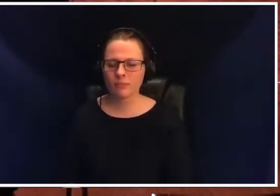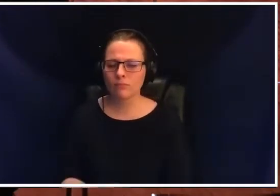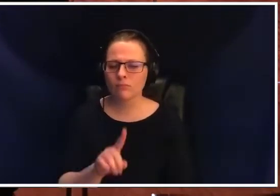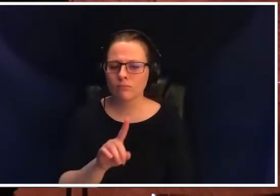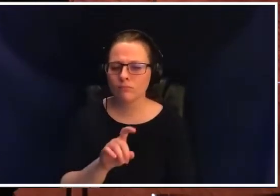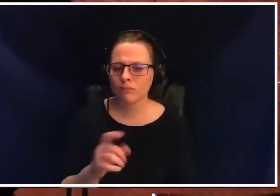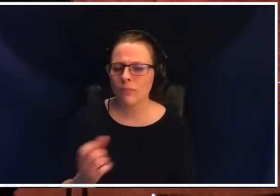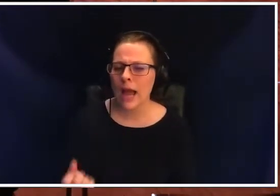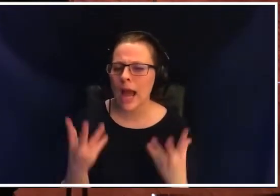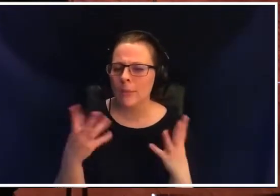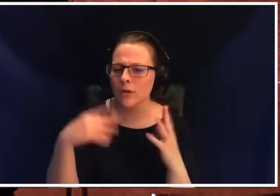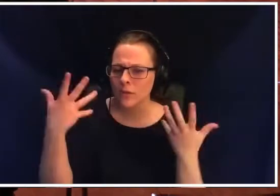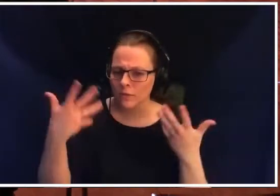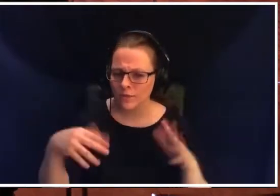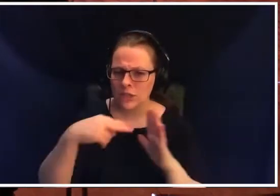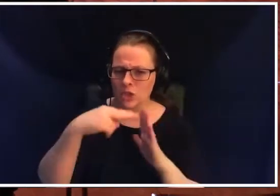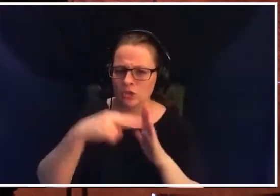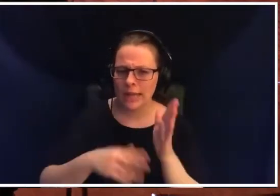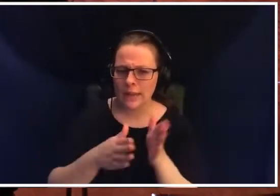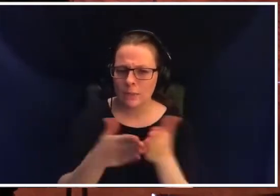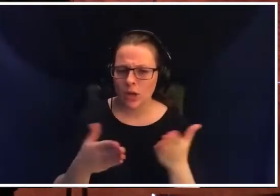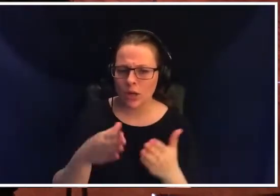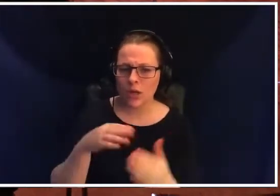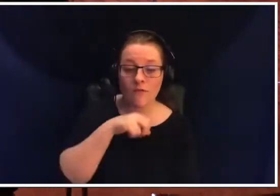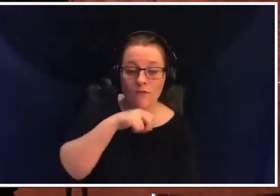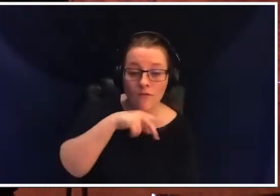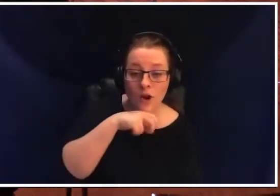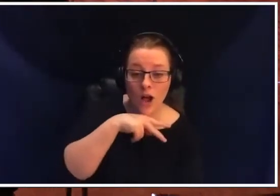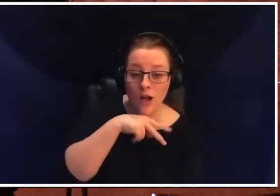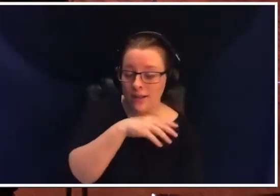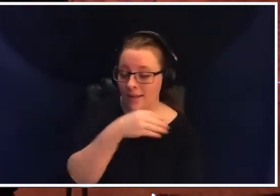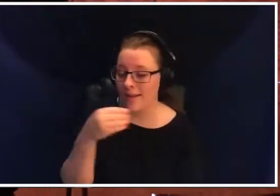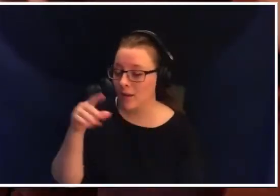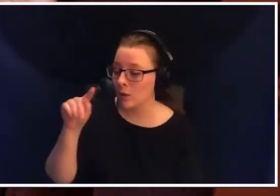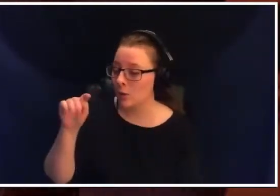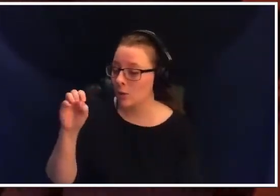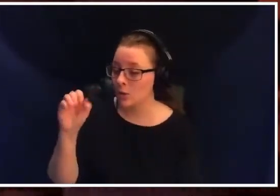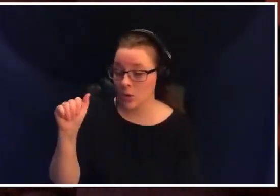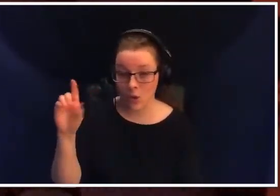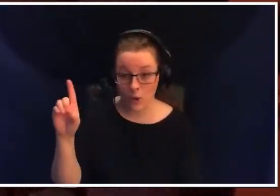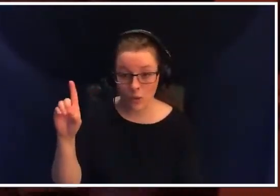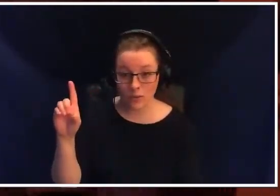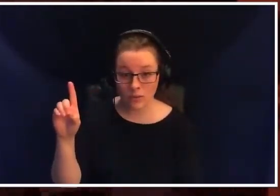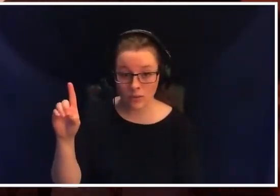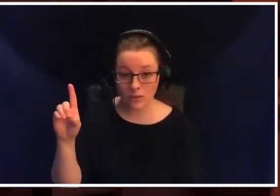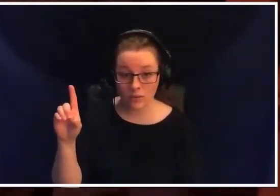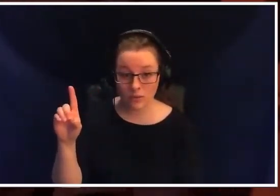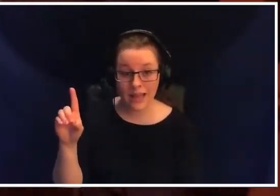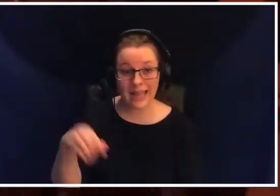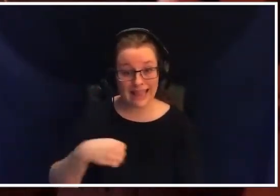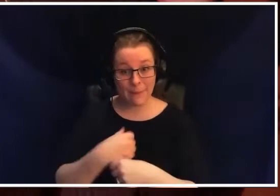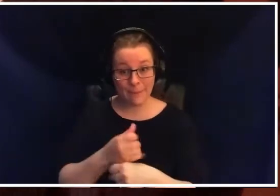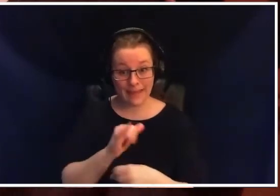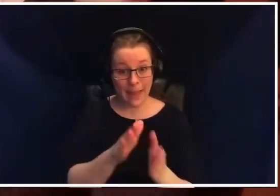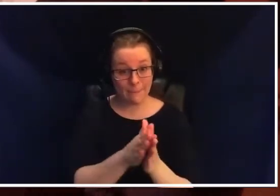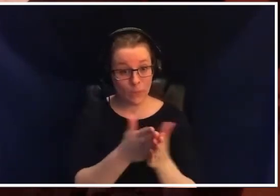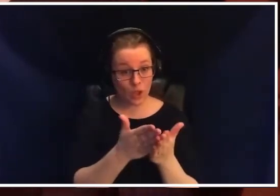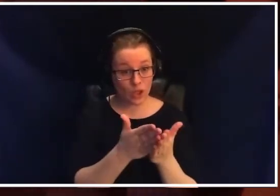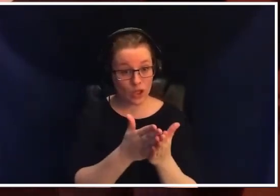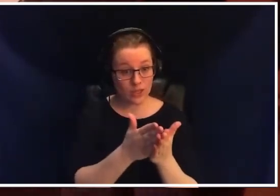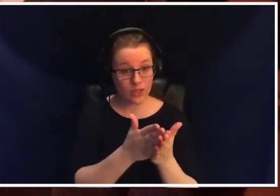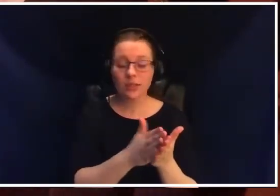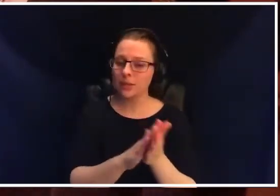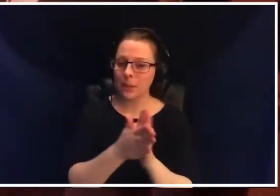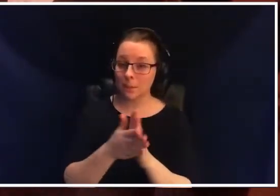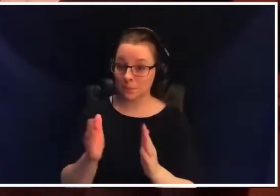Frog and Toad. Four. I have. Yeah? I have. Yeah. Maybe once. So they actually made that show, or they made that book into a show, and it's